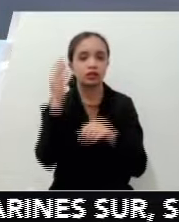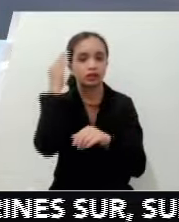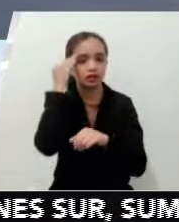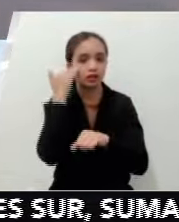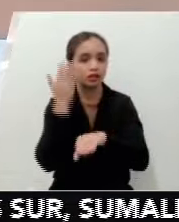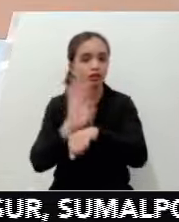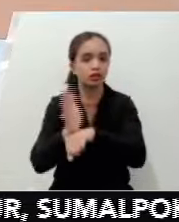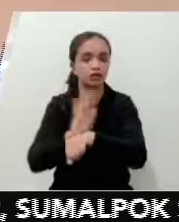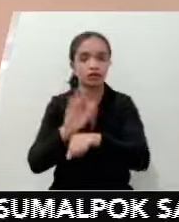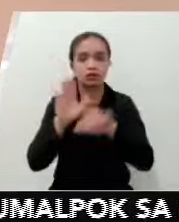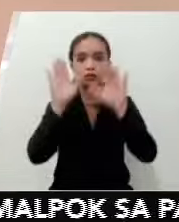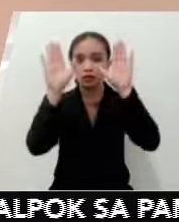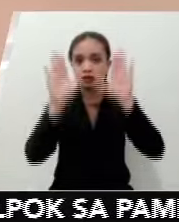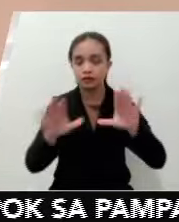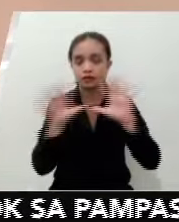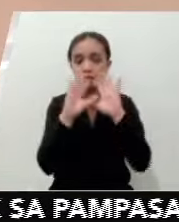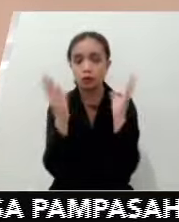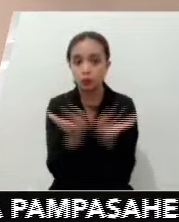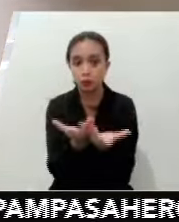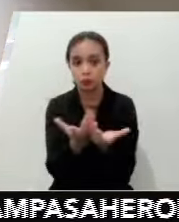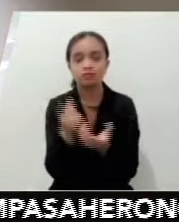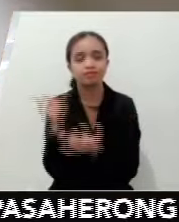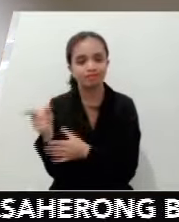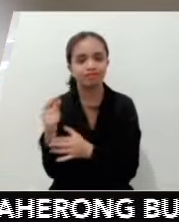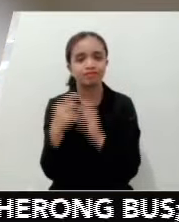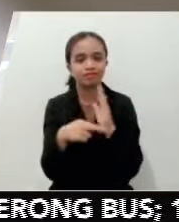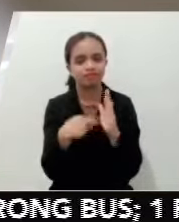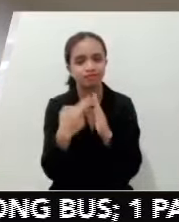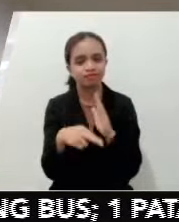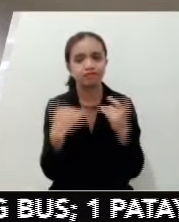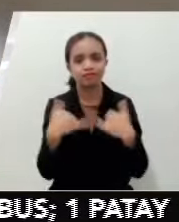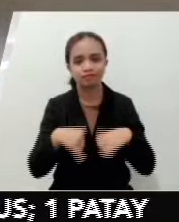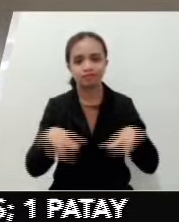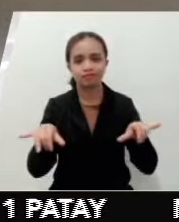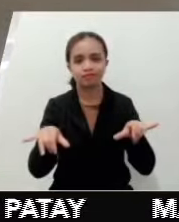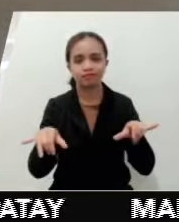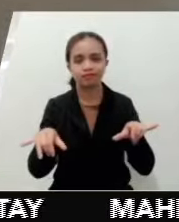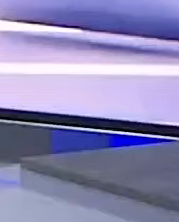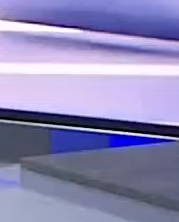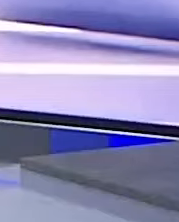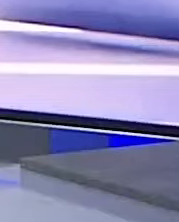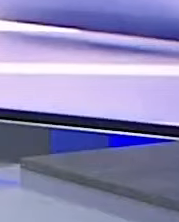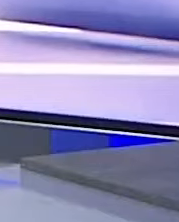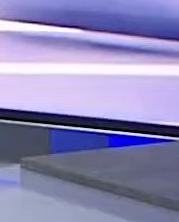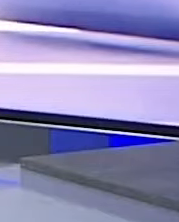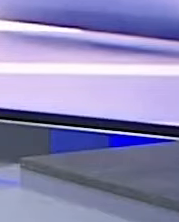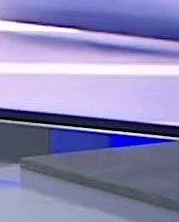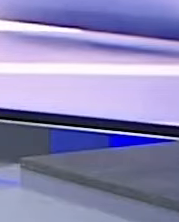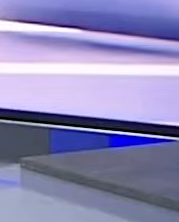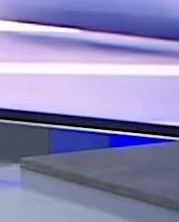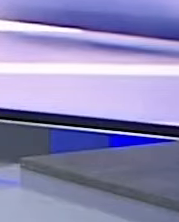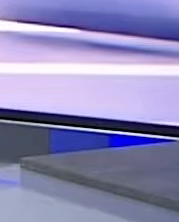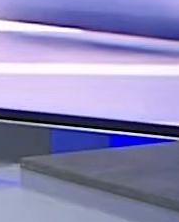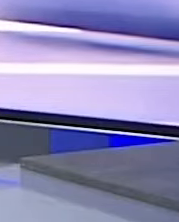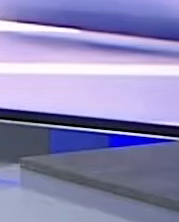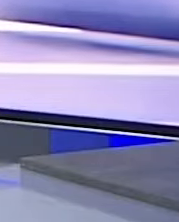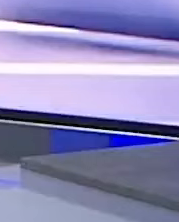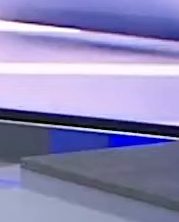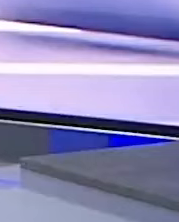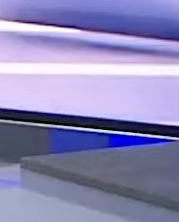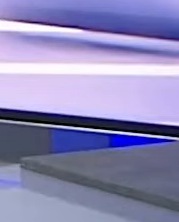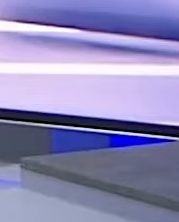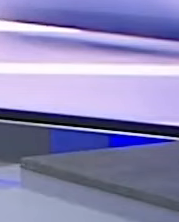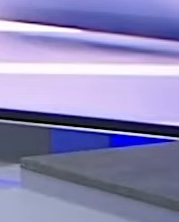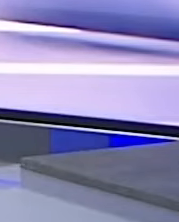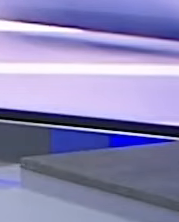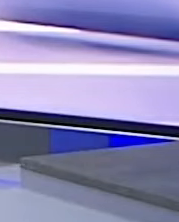World. In character ang K-actor pero still giving top-tier visuals. Mga kapuso, maging updated sa showbiz happenings